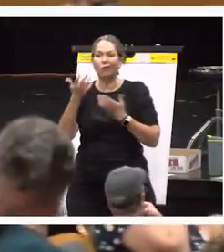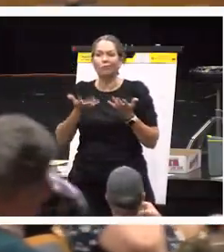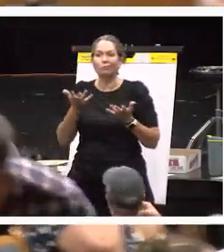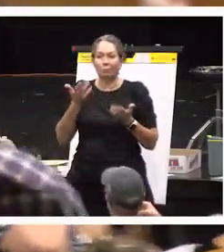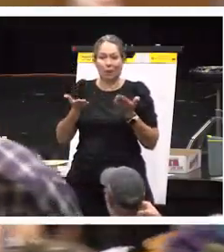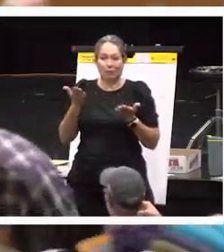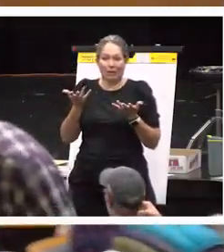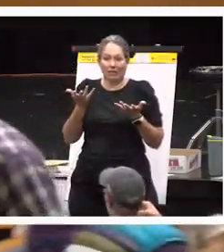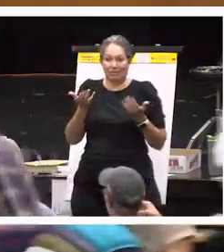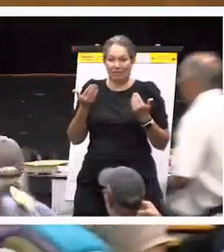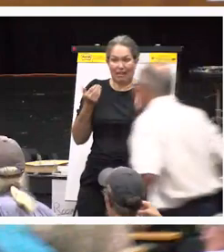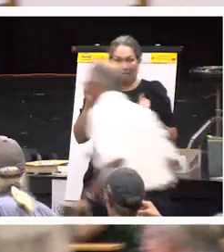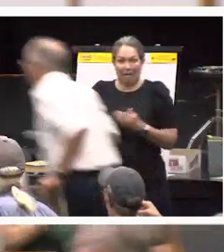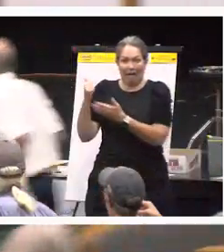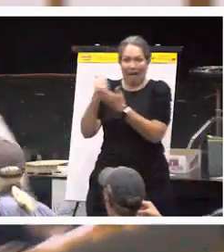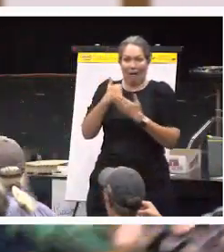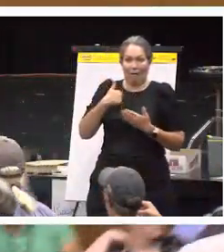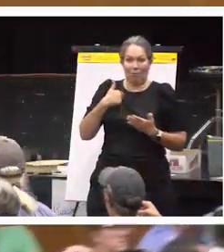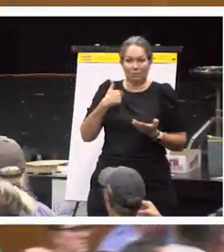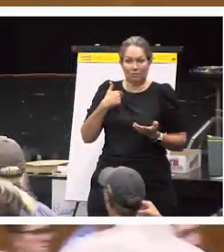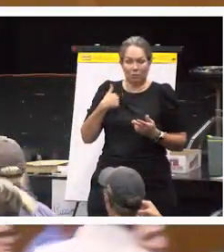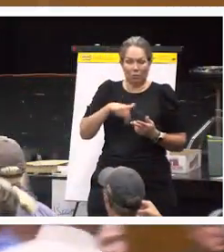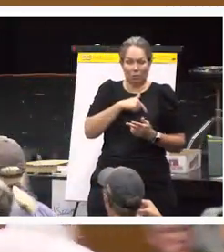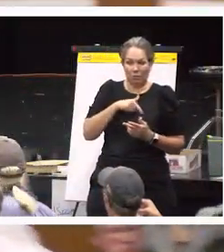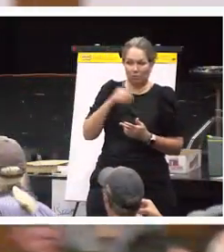Oh yes, Lauren, go for it.